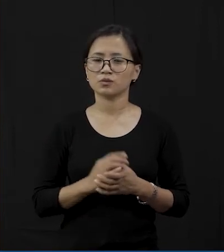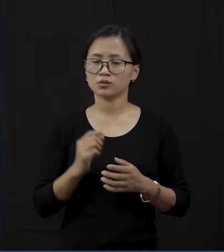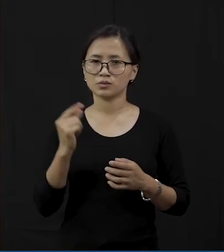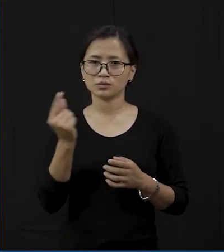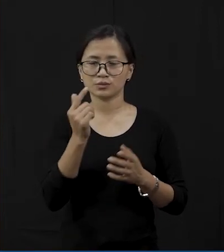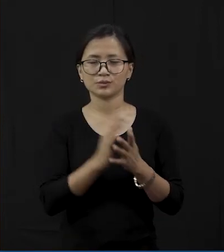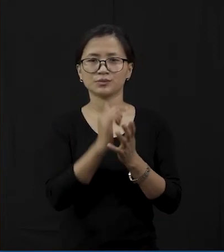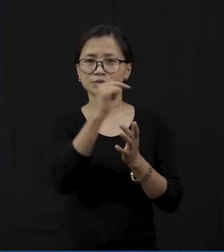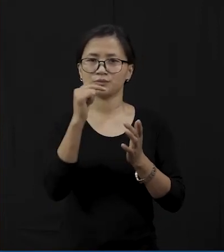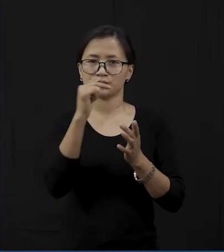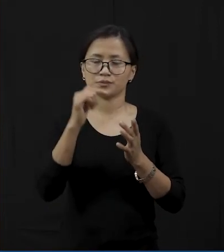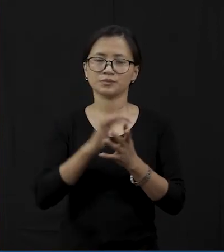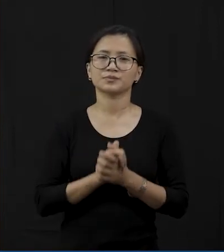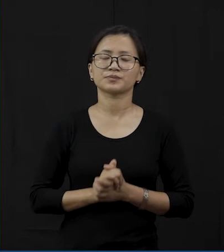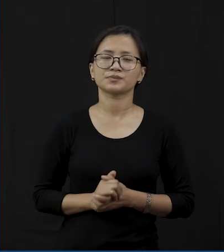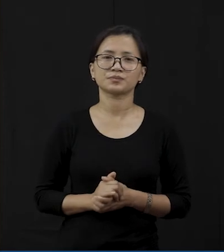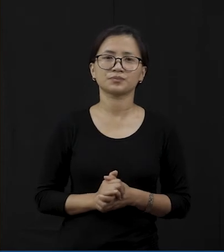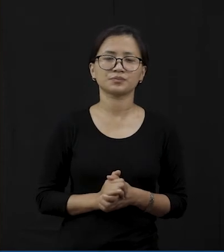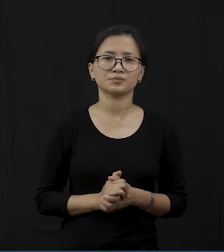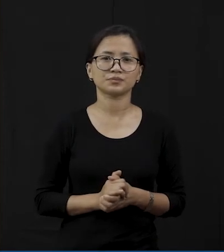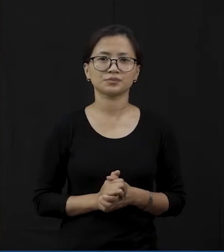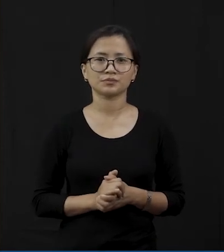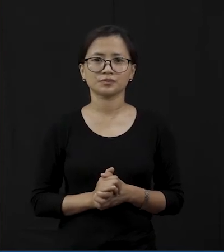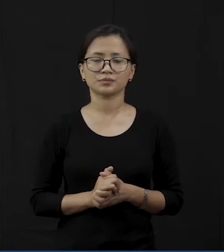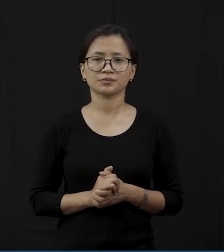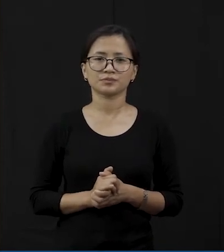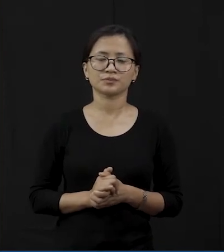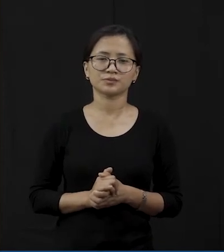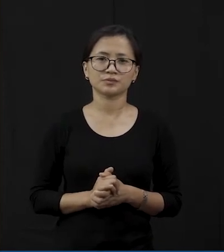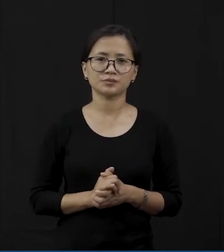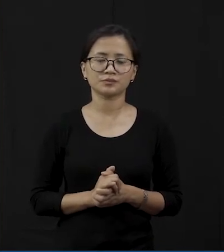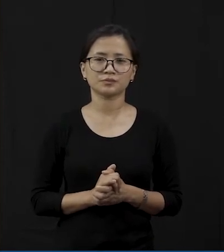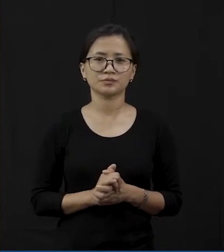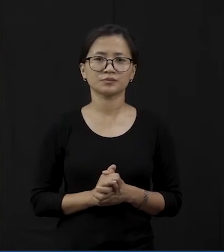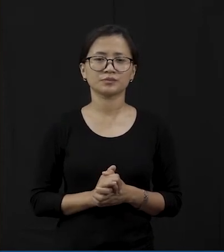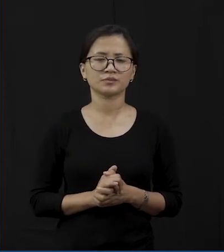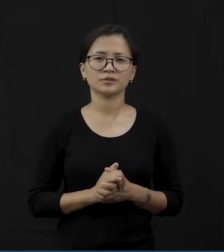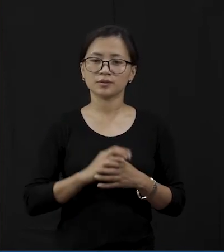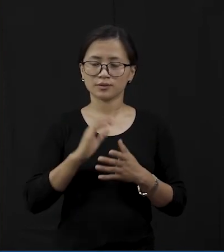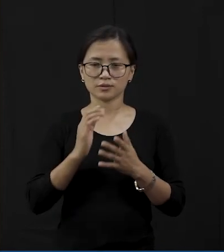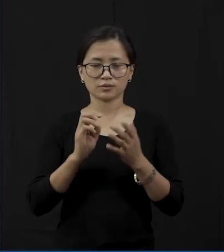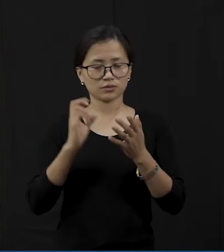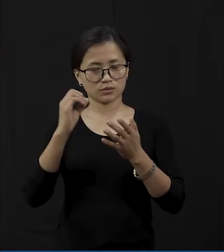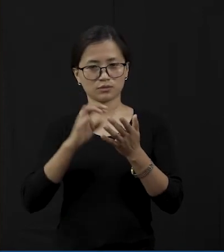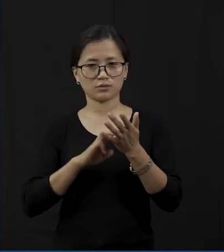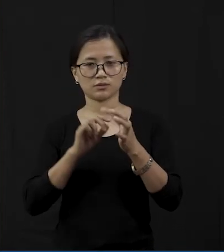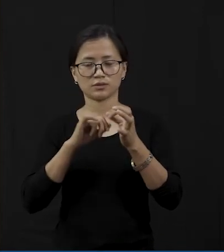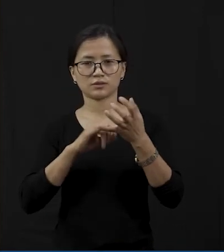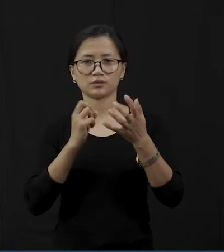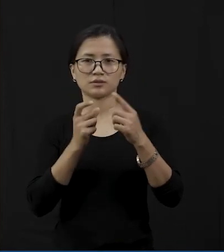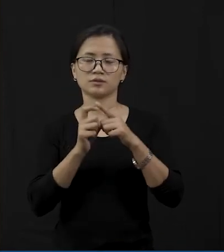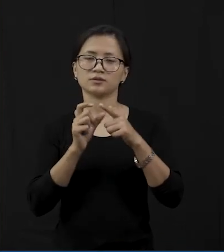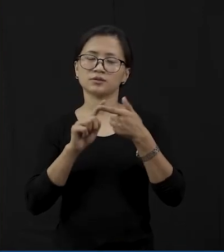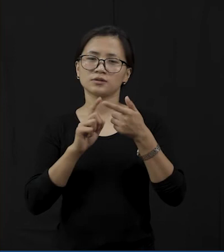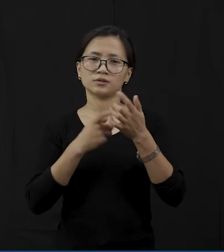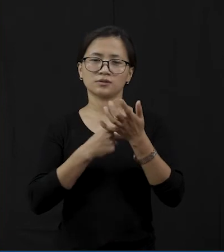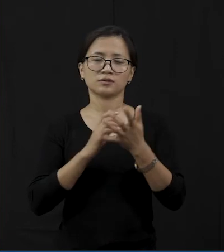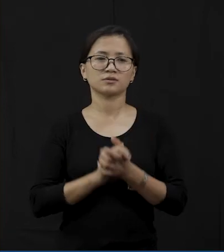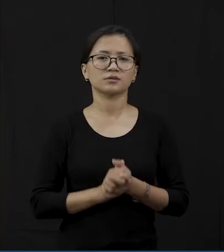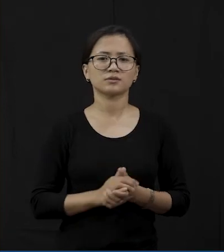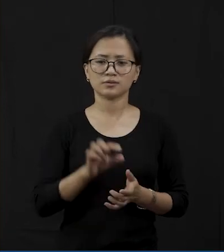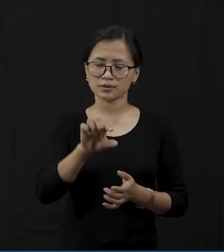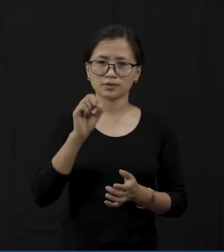it. Okay. So here, let us consider any two even numbers. So you can take any two